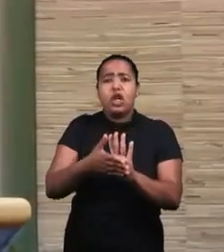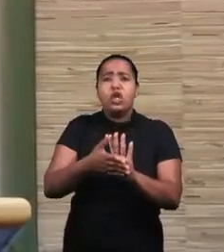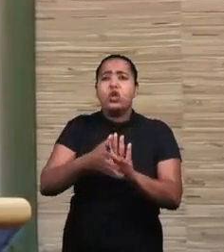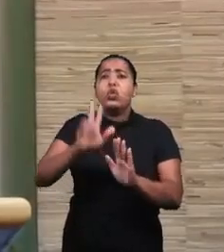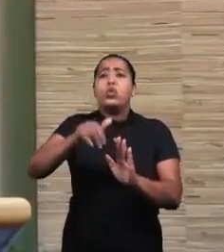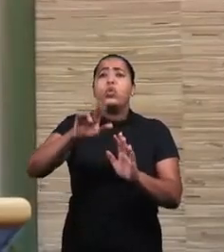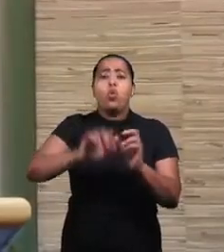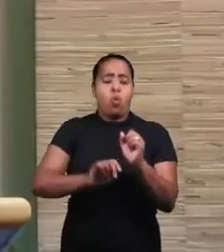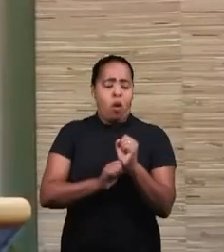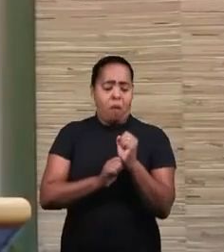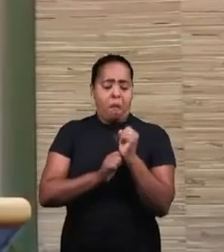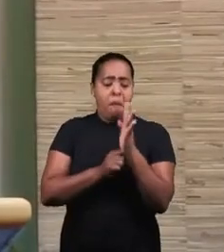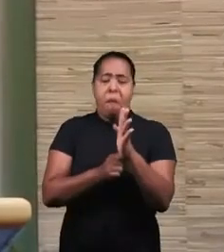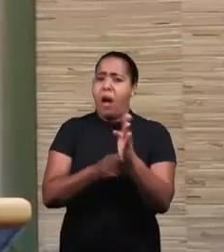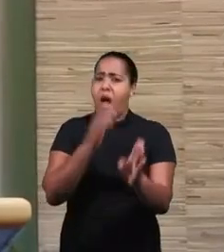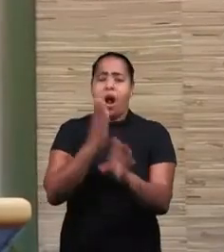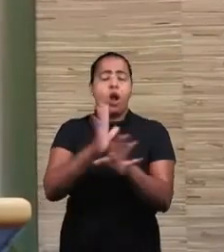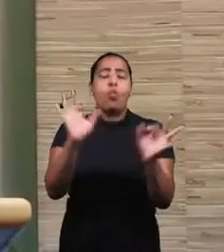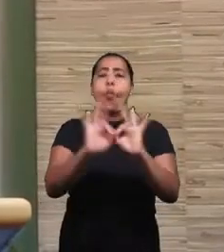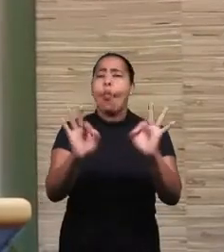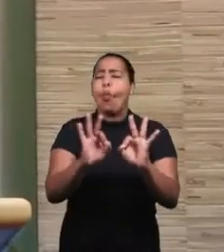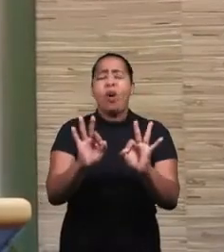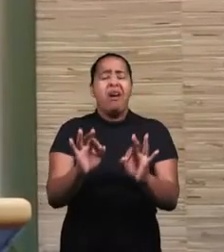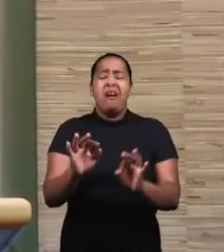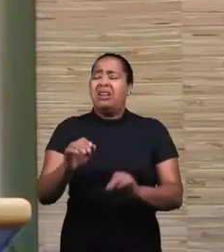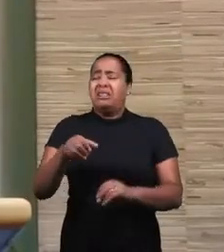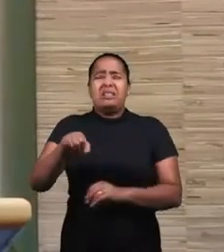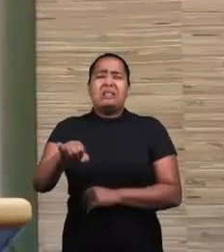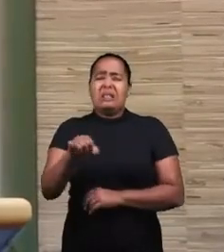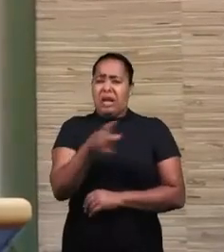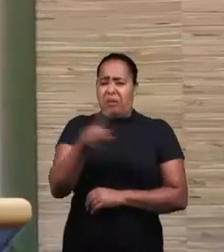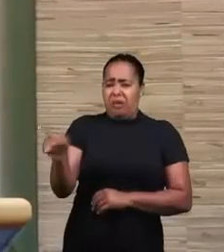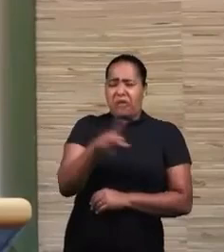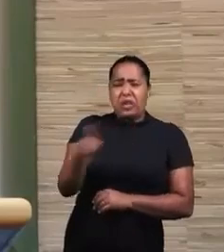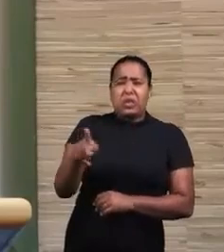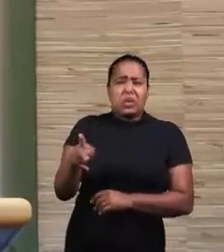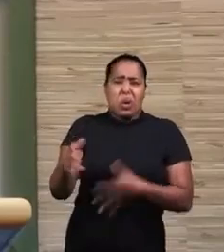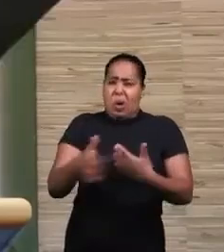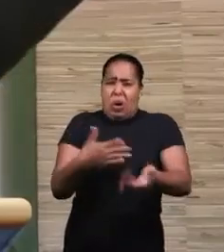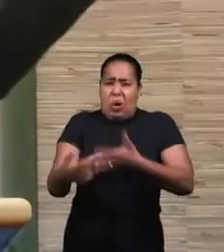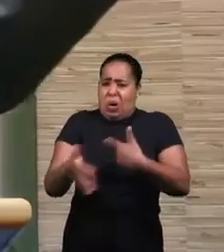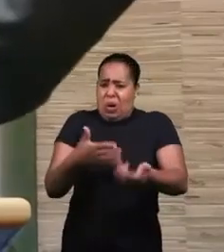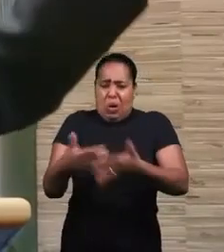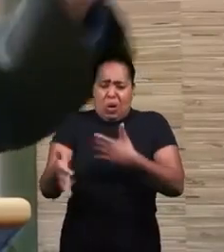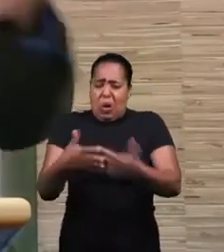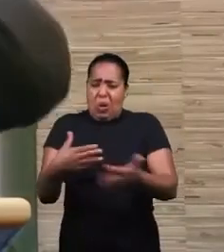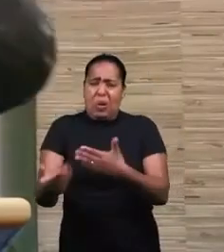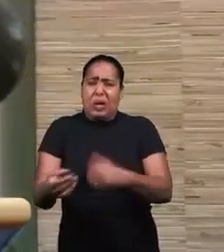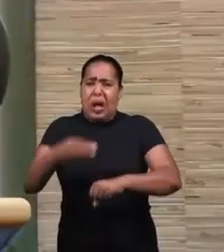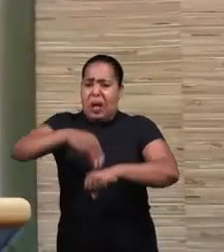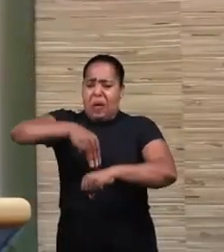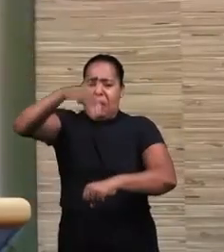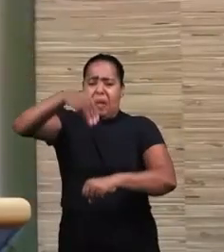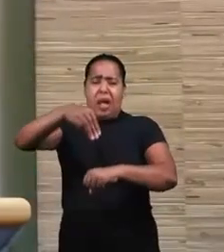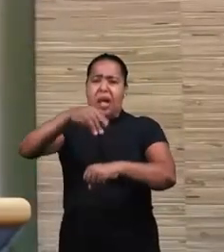to explain the riddle. He may be a teacher, a dean, whatever he wants in life, and even